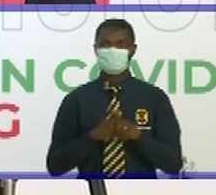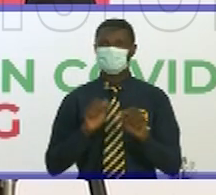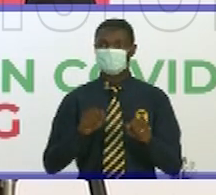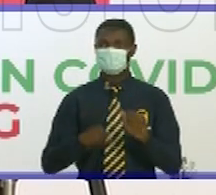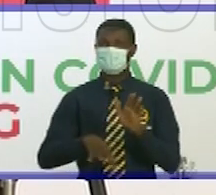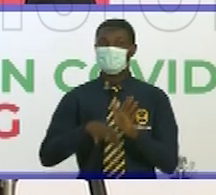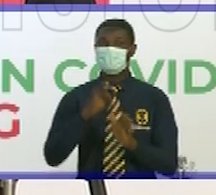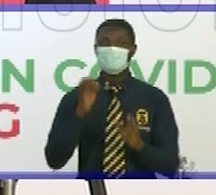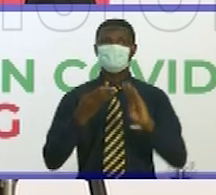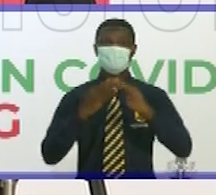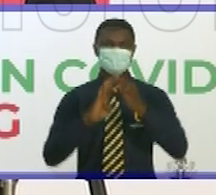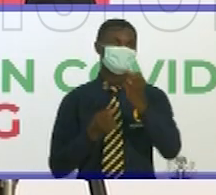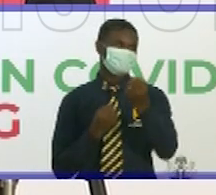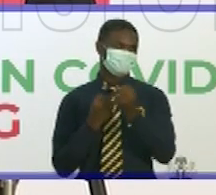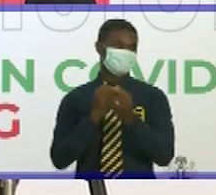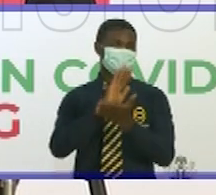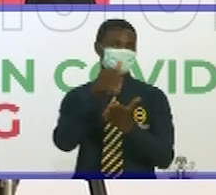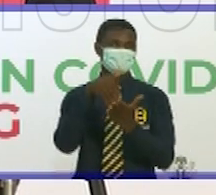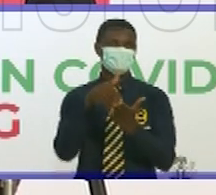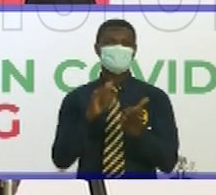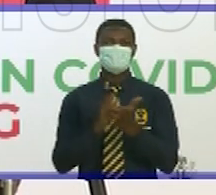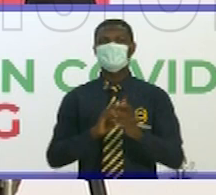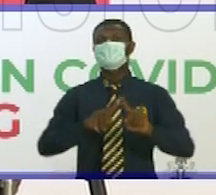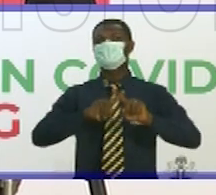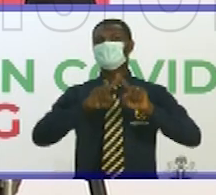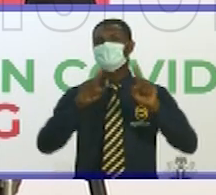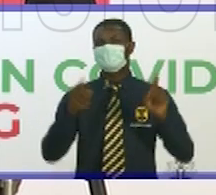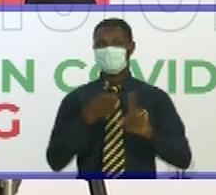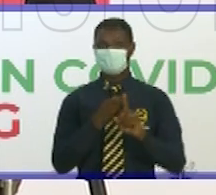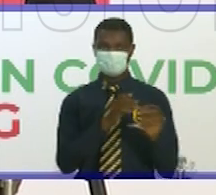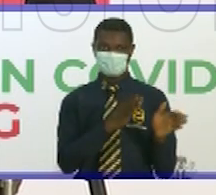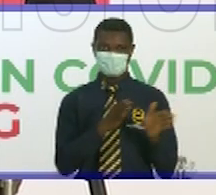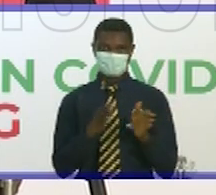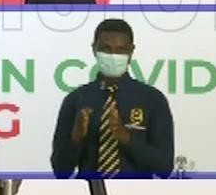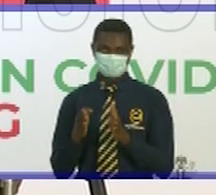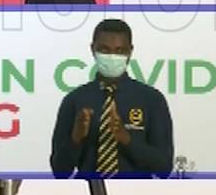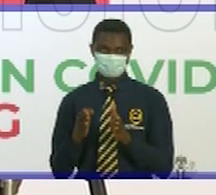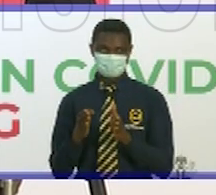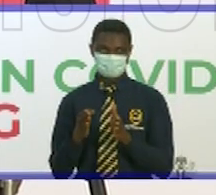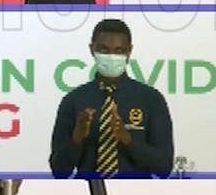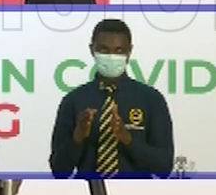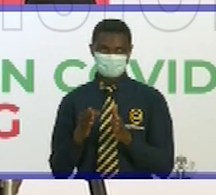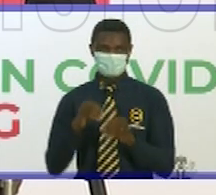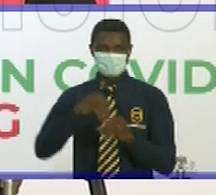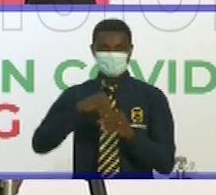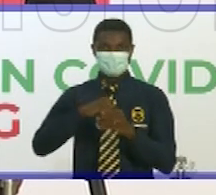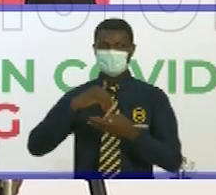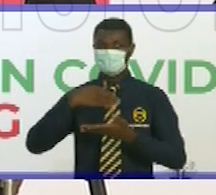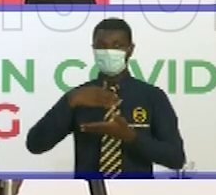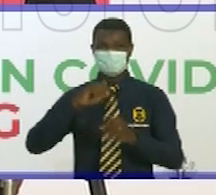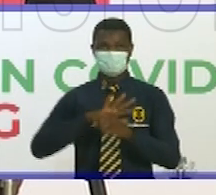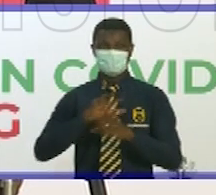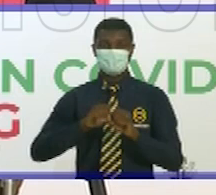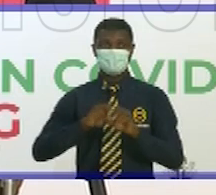support centers. And it's completely different to the plan within the COVID budget to